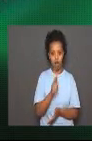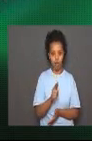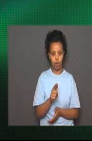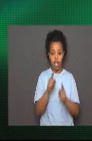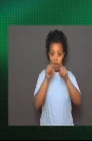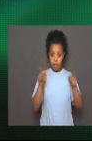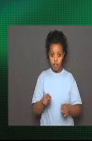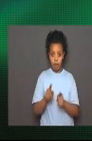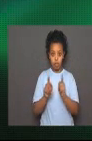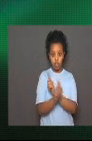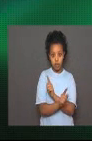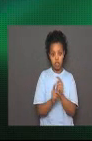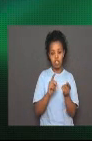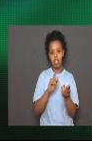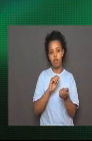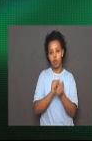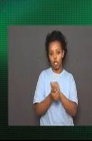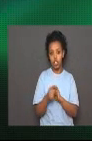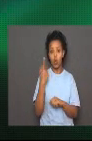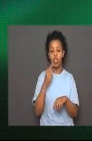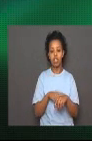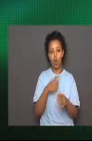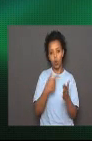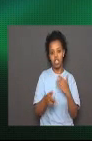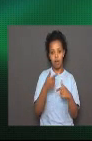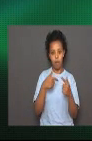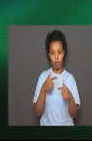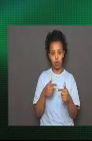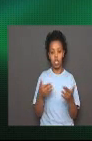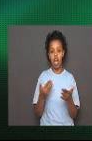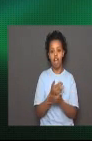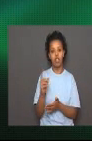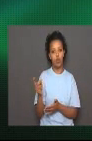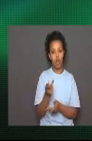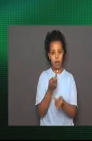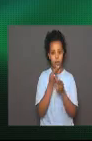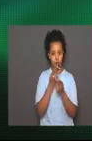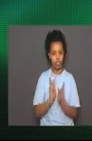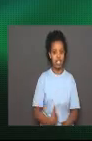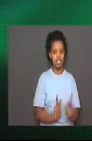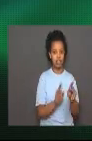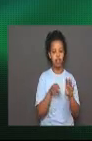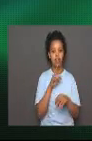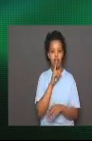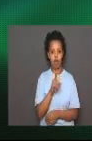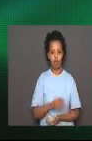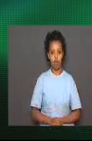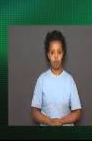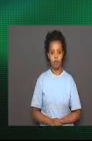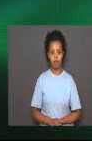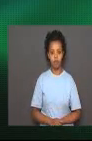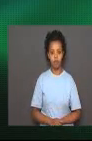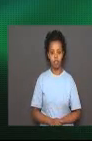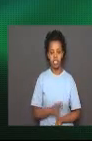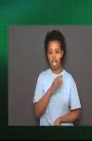Frameshift mutations always result in a new protein being synthesized.